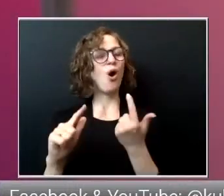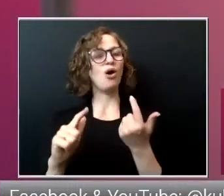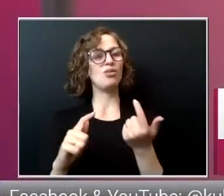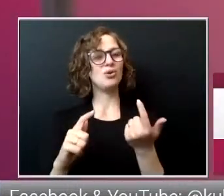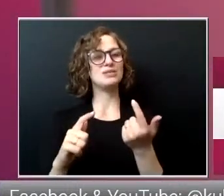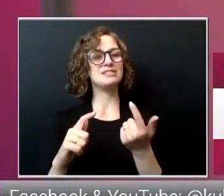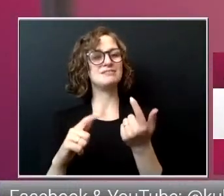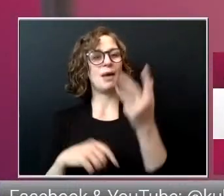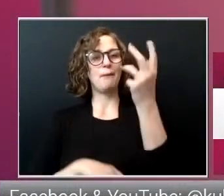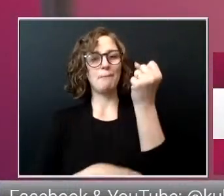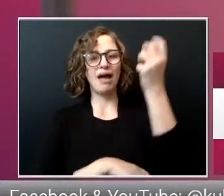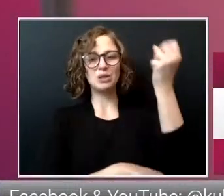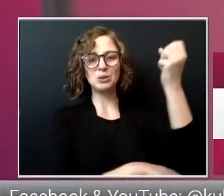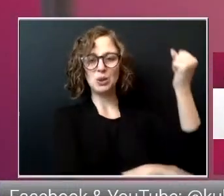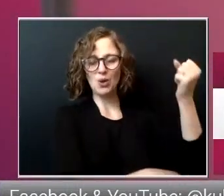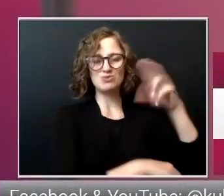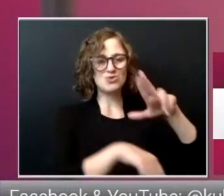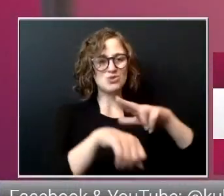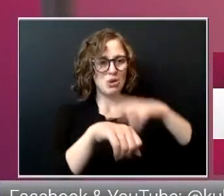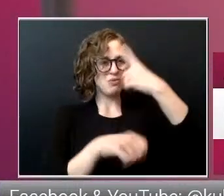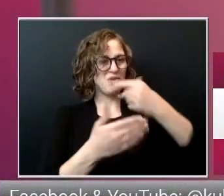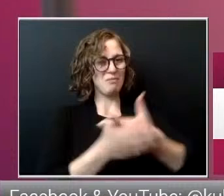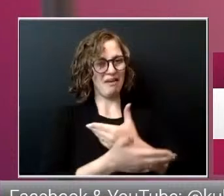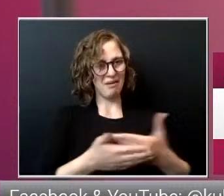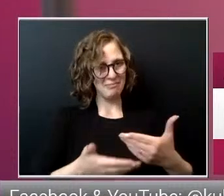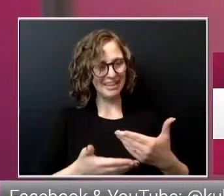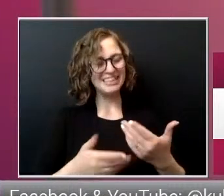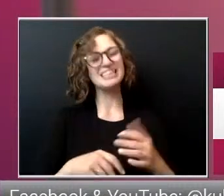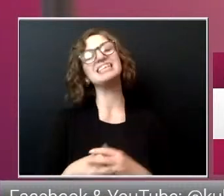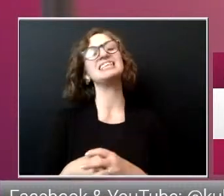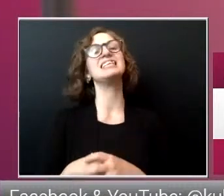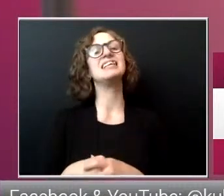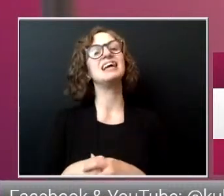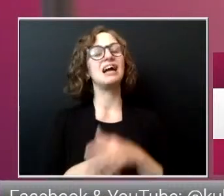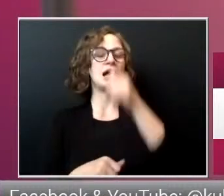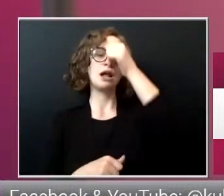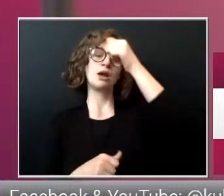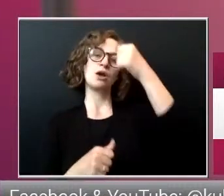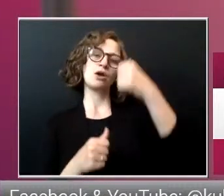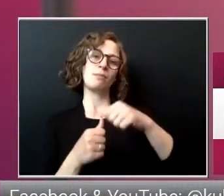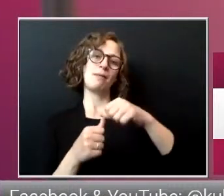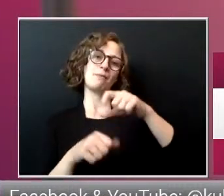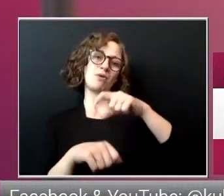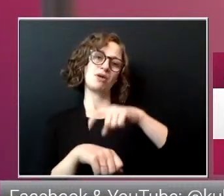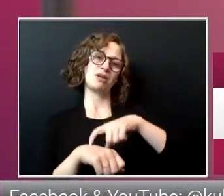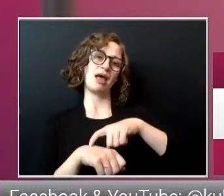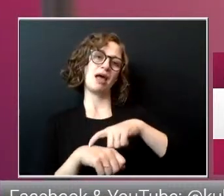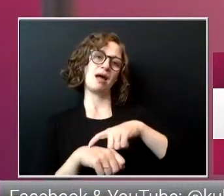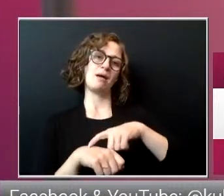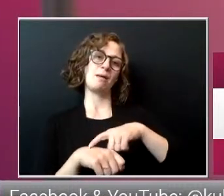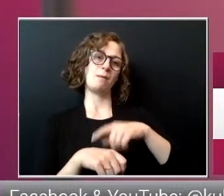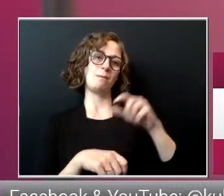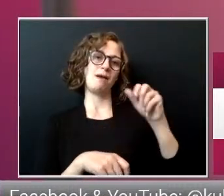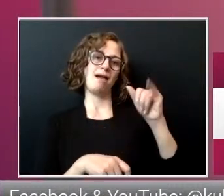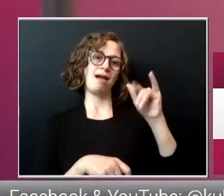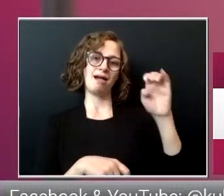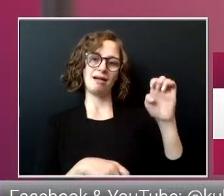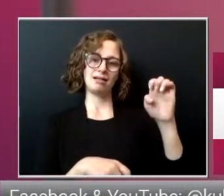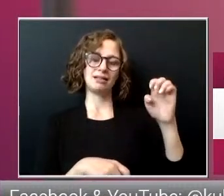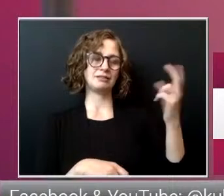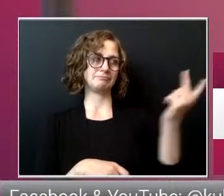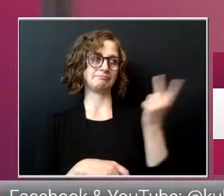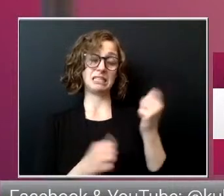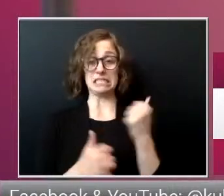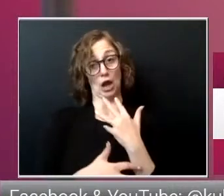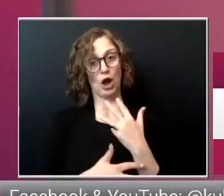that babies normally do. I remember a time that Allie, this was a scary time, Allie and I were in